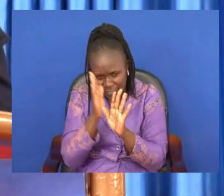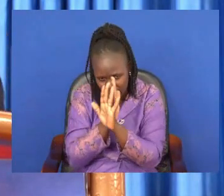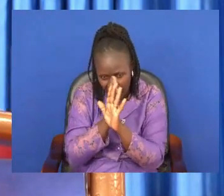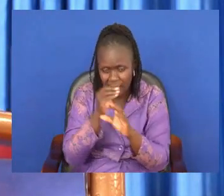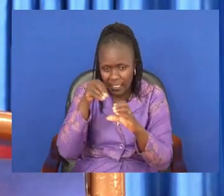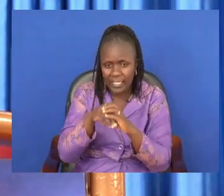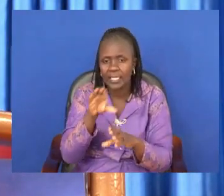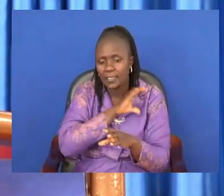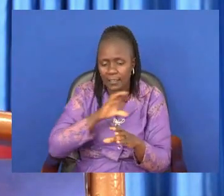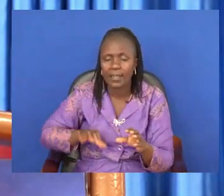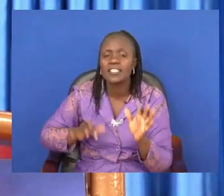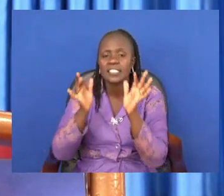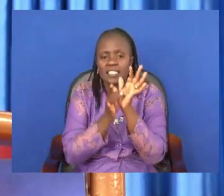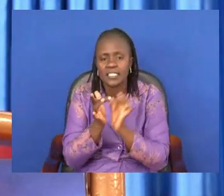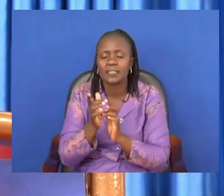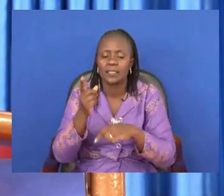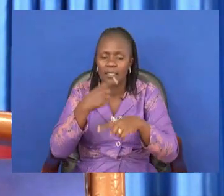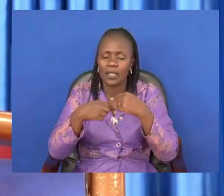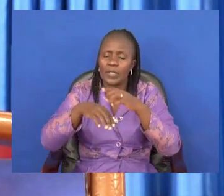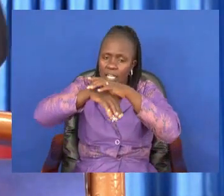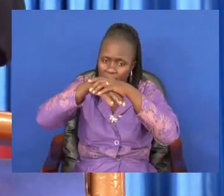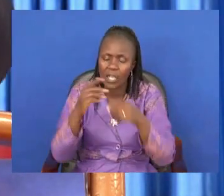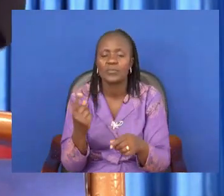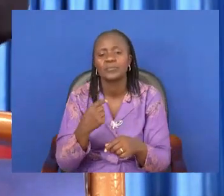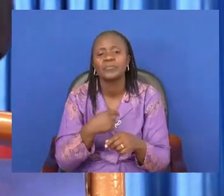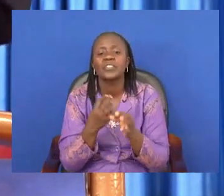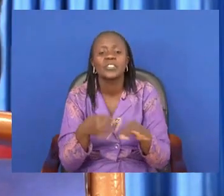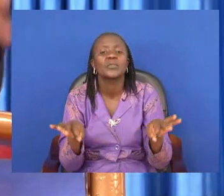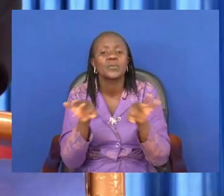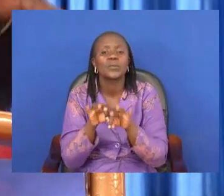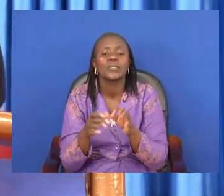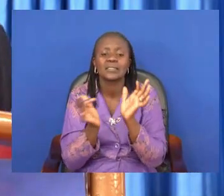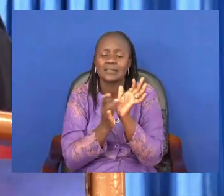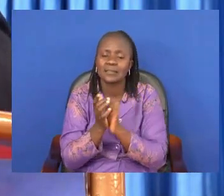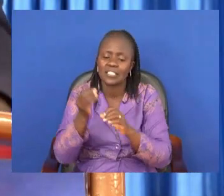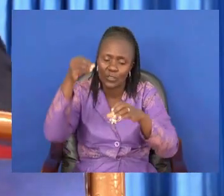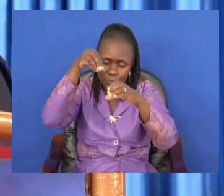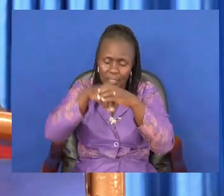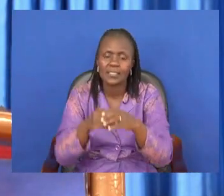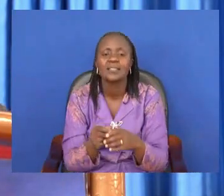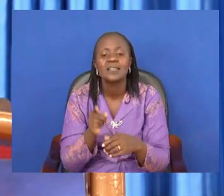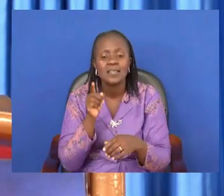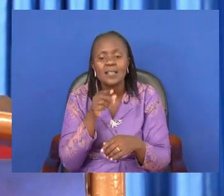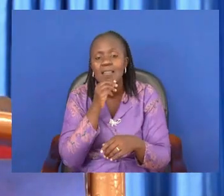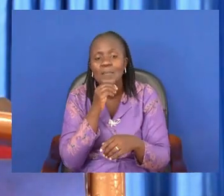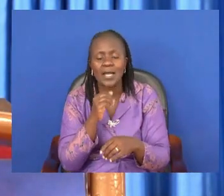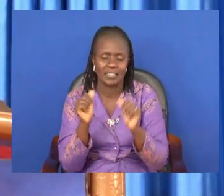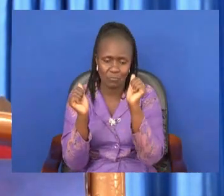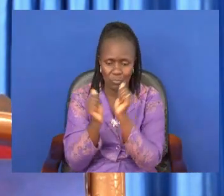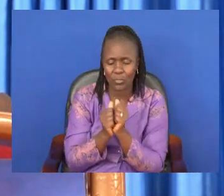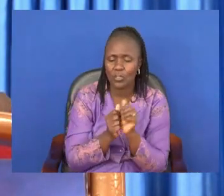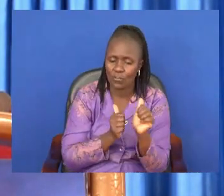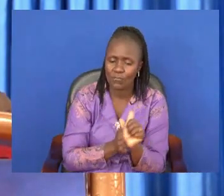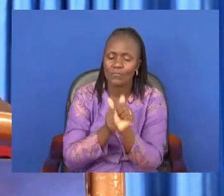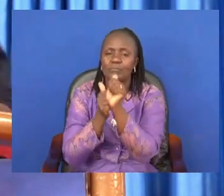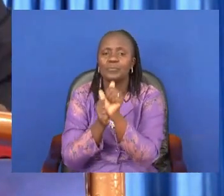Jesus Christ. And of course, what is coming out of him, it is what Jesus has put in him. So when he says, follow me, he's